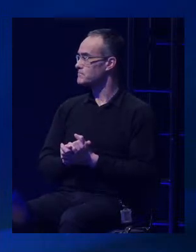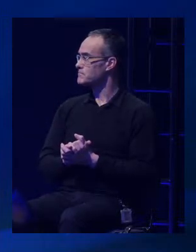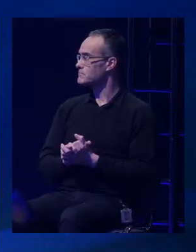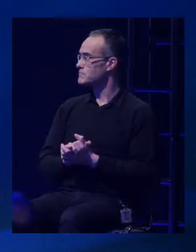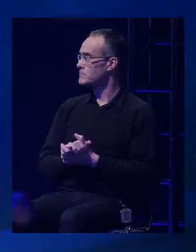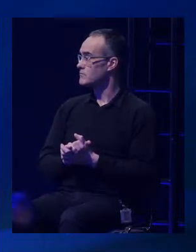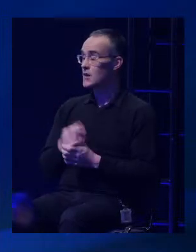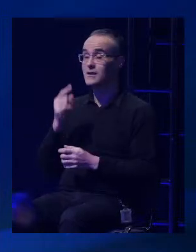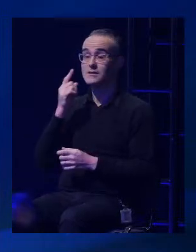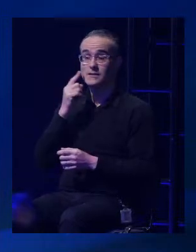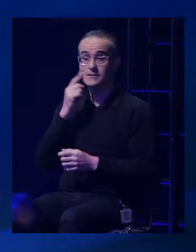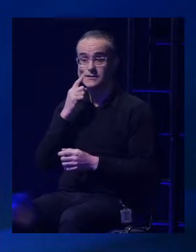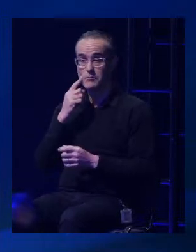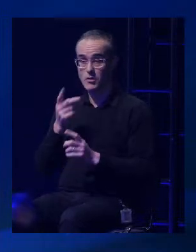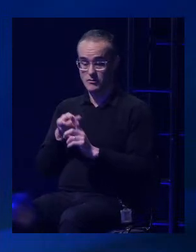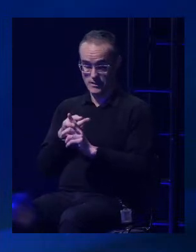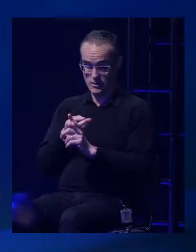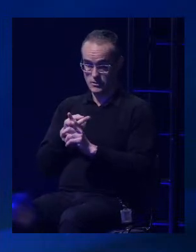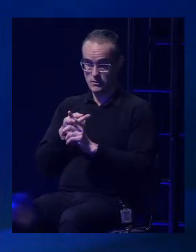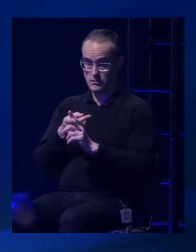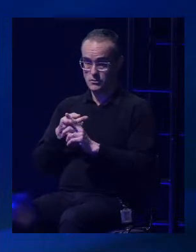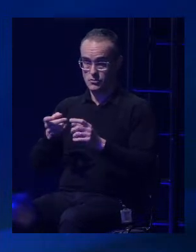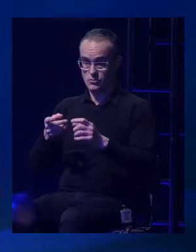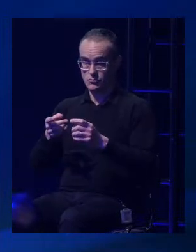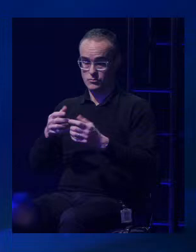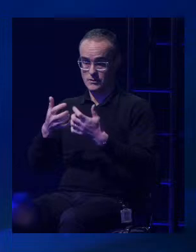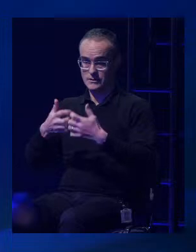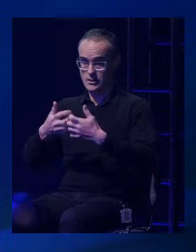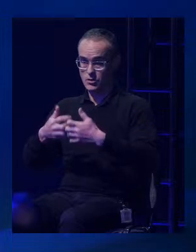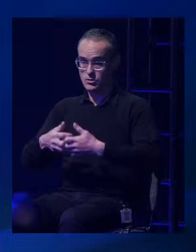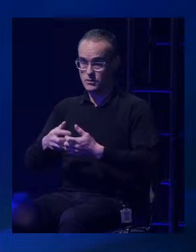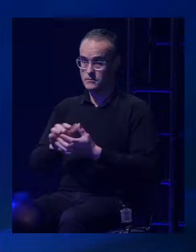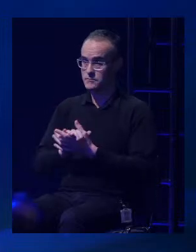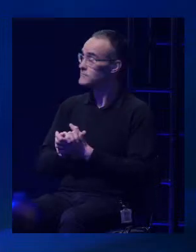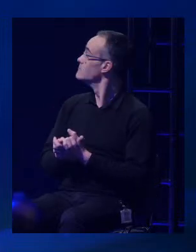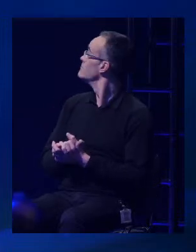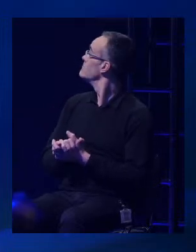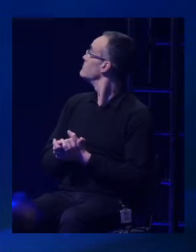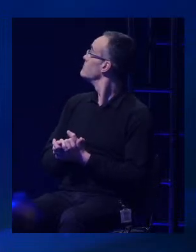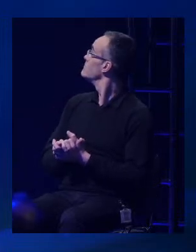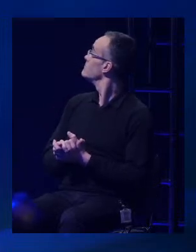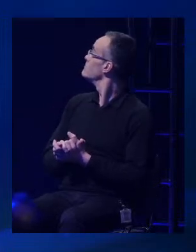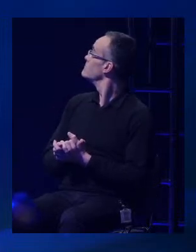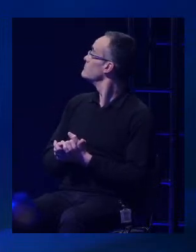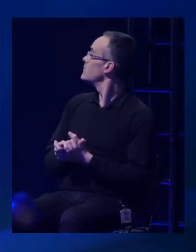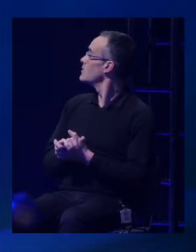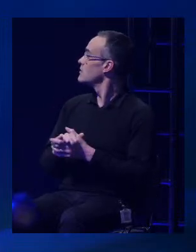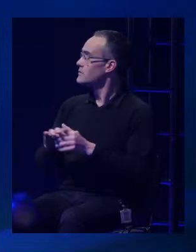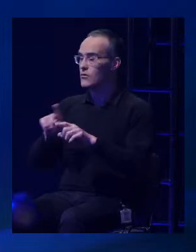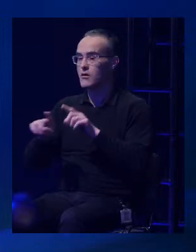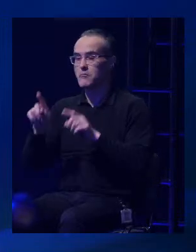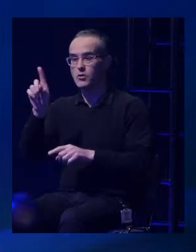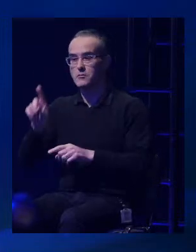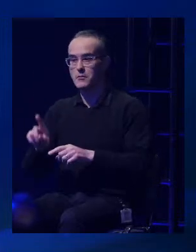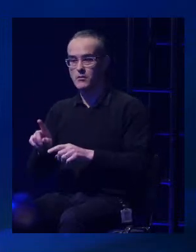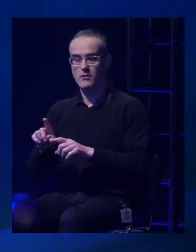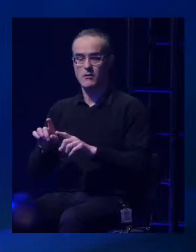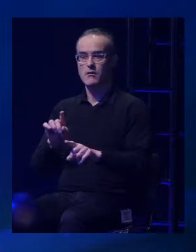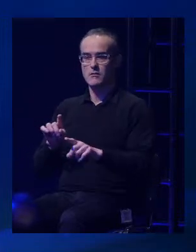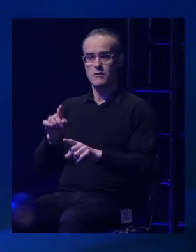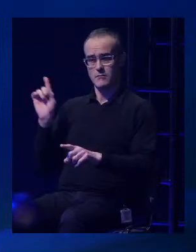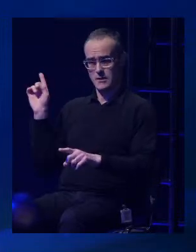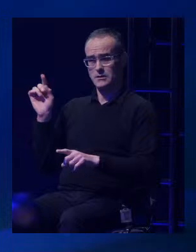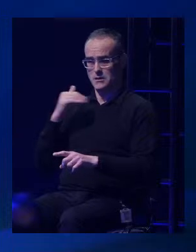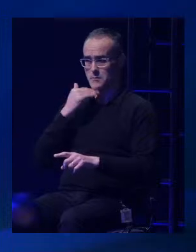It's a very simple device. 12G SDI I/O supports up to 4K 60p. So for most people's concerns, that's going to be plenty.